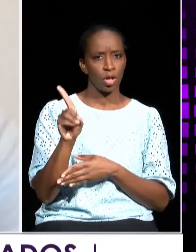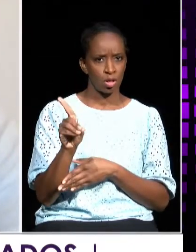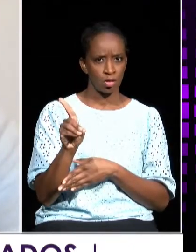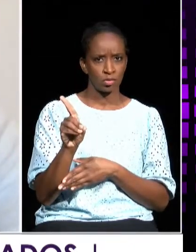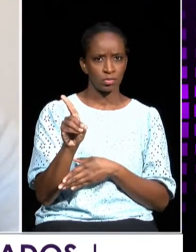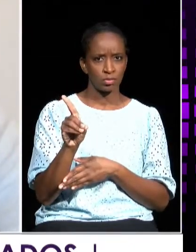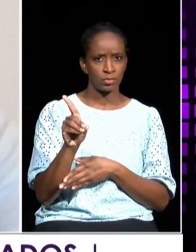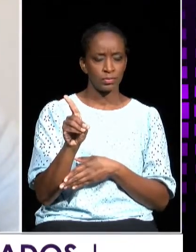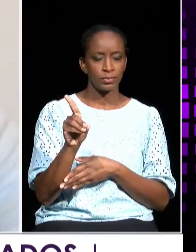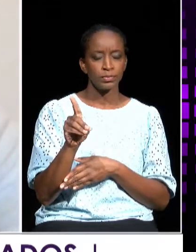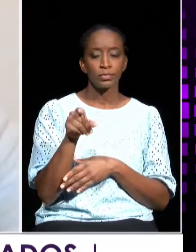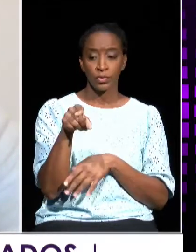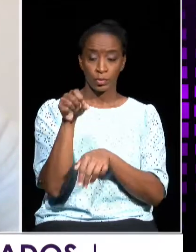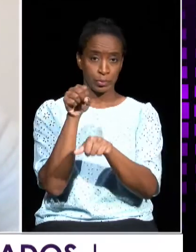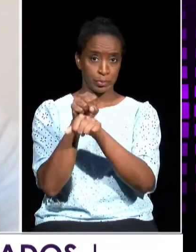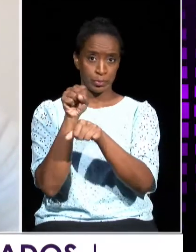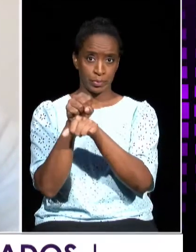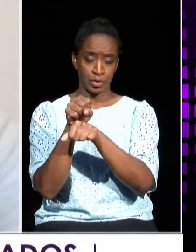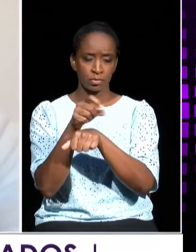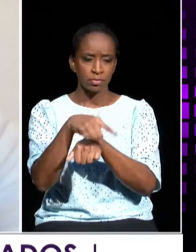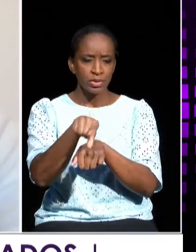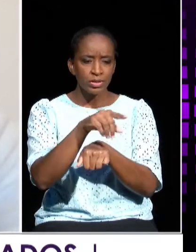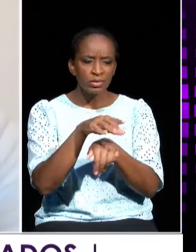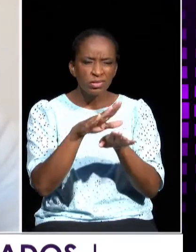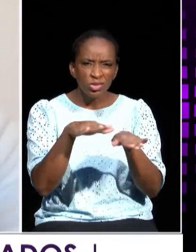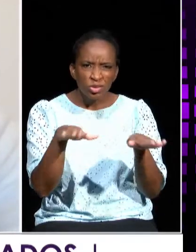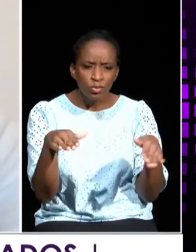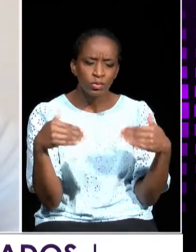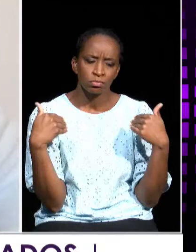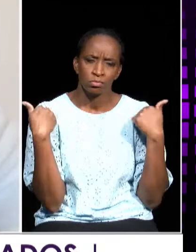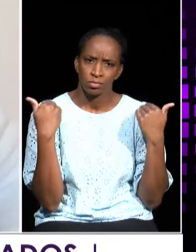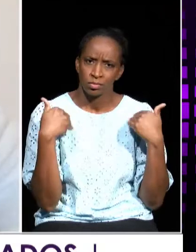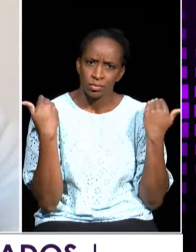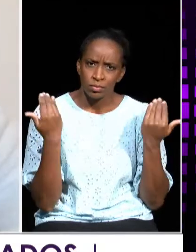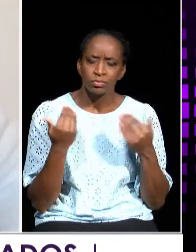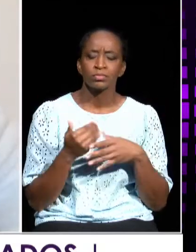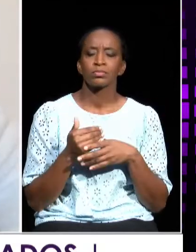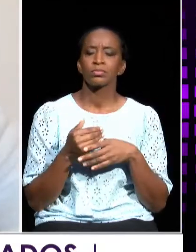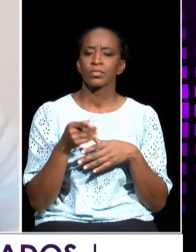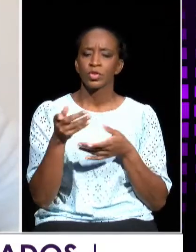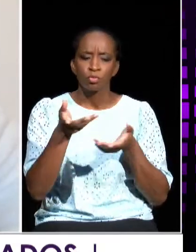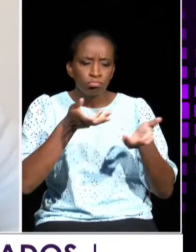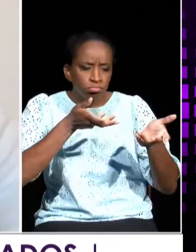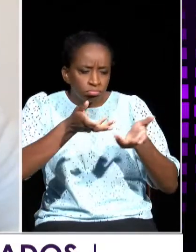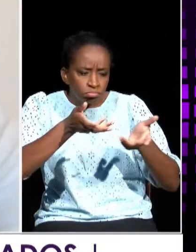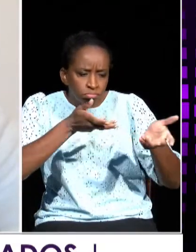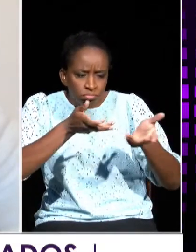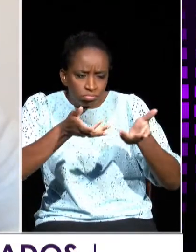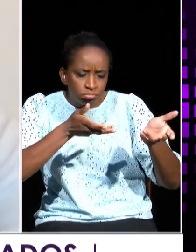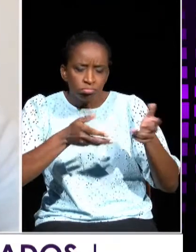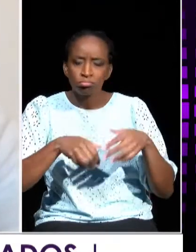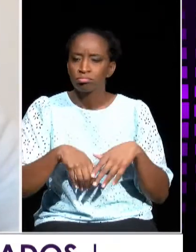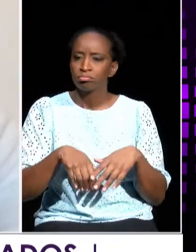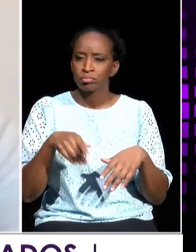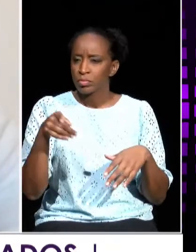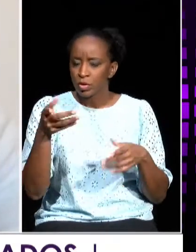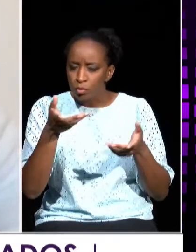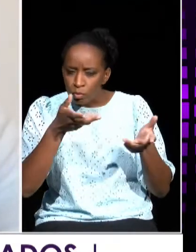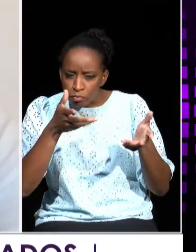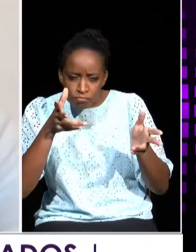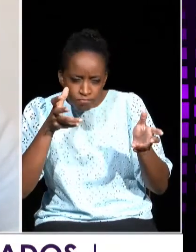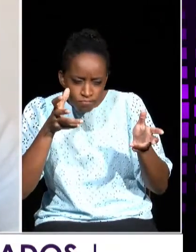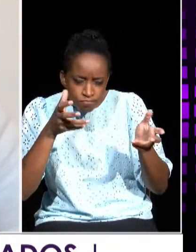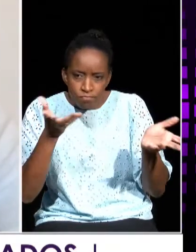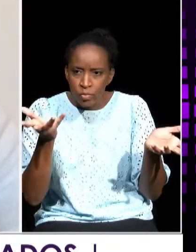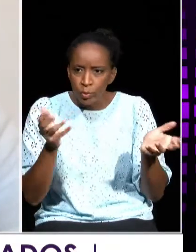experiences in terms of how children approach violent or difficult situations? Have you seen, or from your